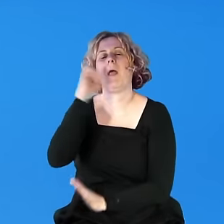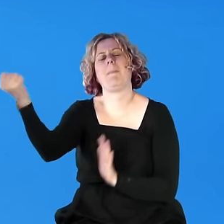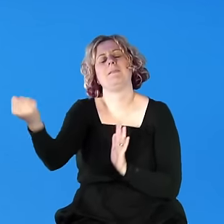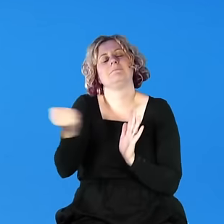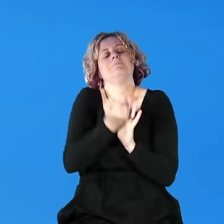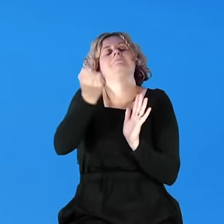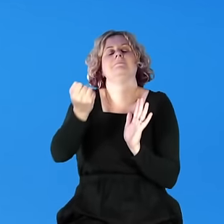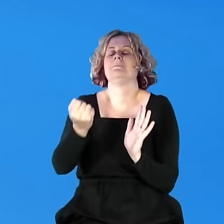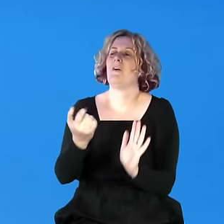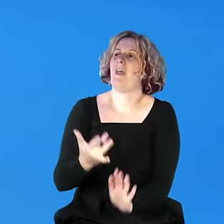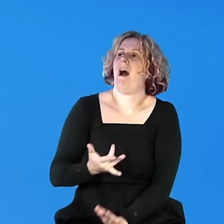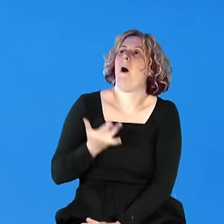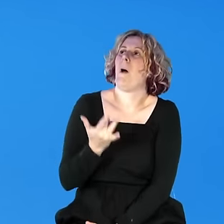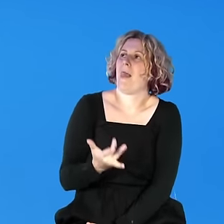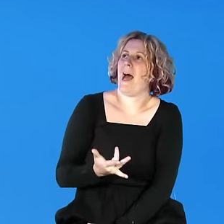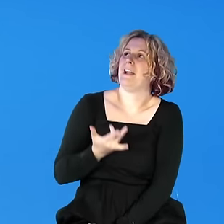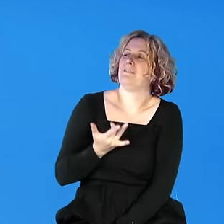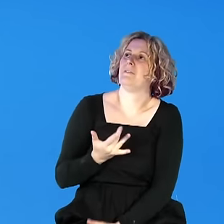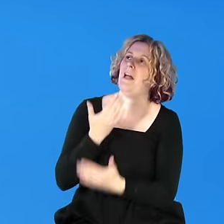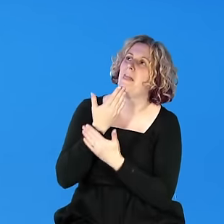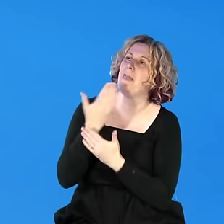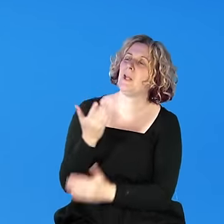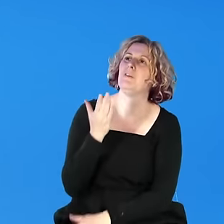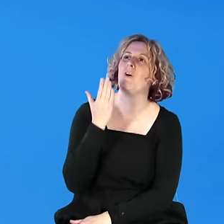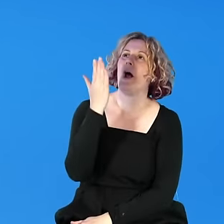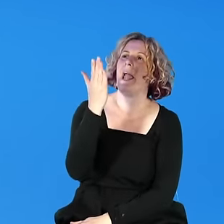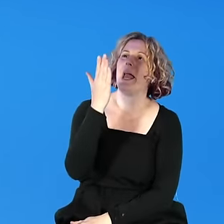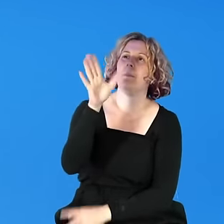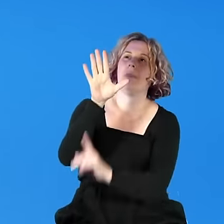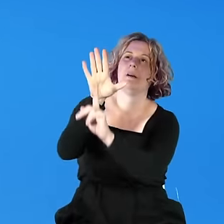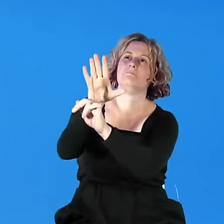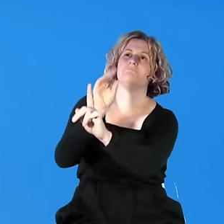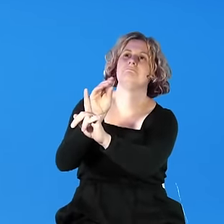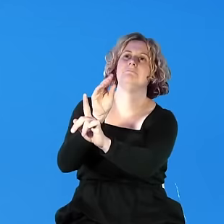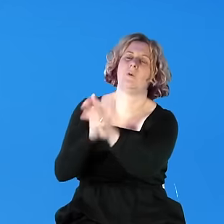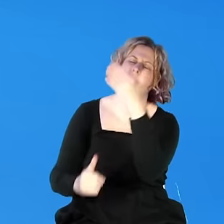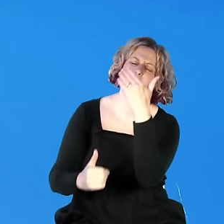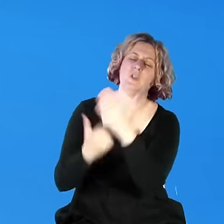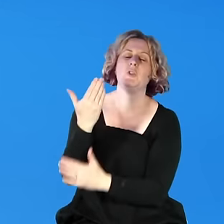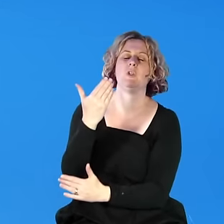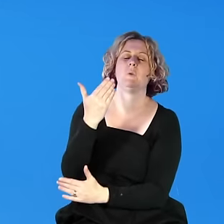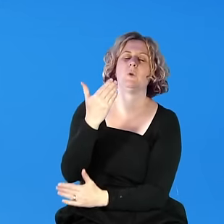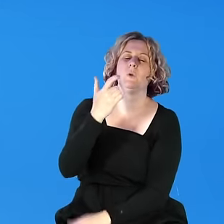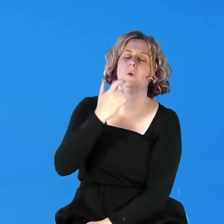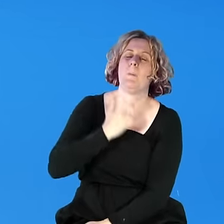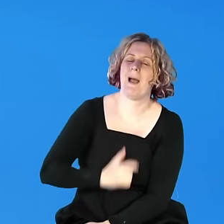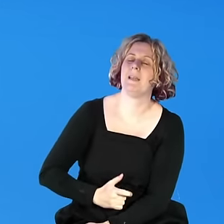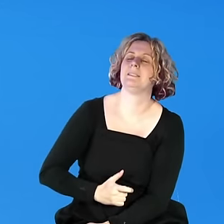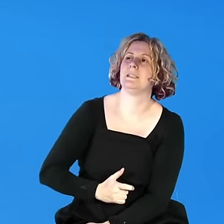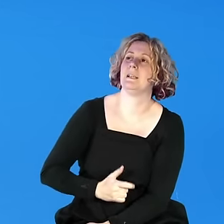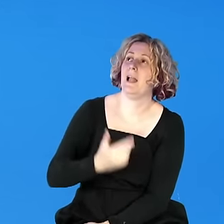the model of a new humanity. And thank you that we are being remade to be like him.